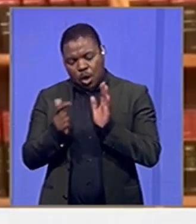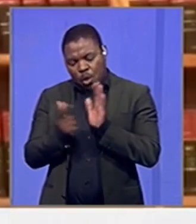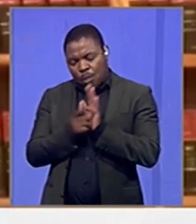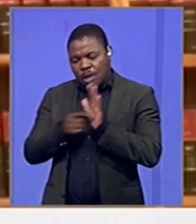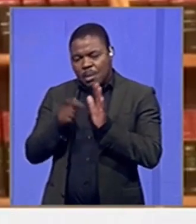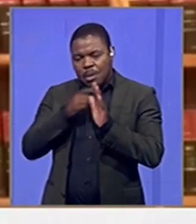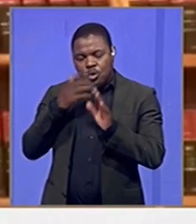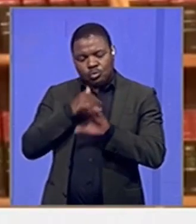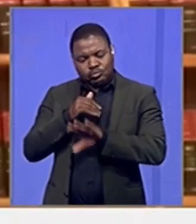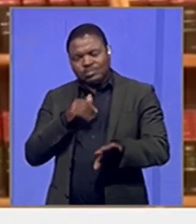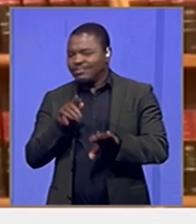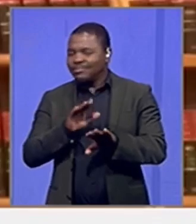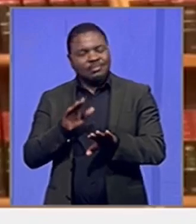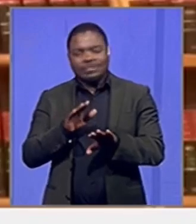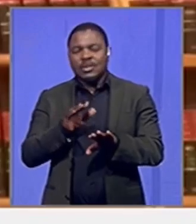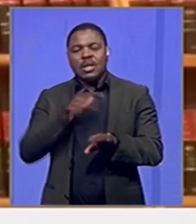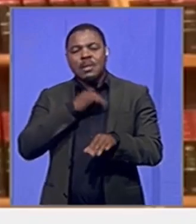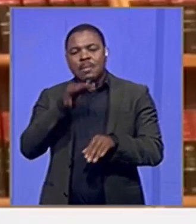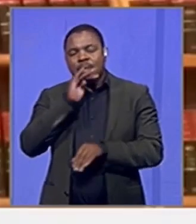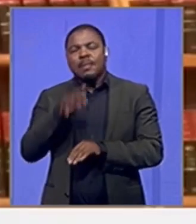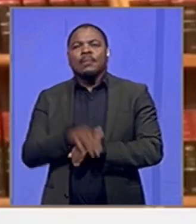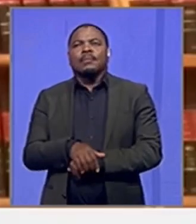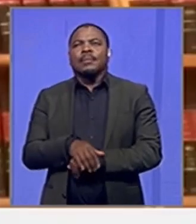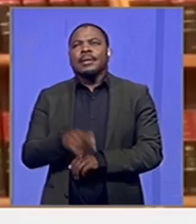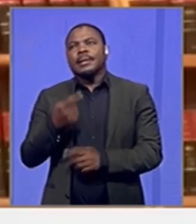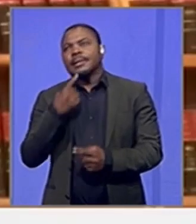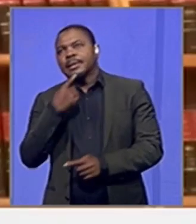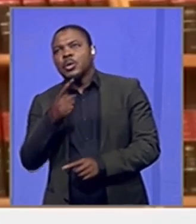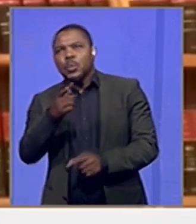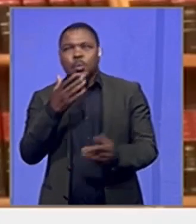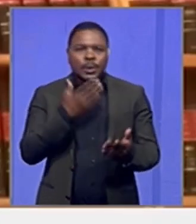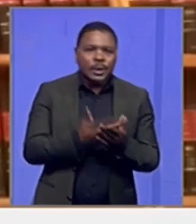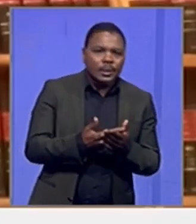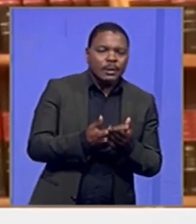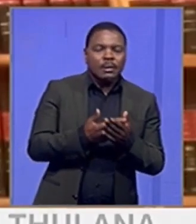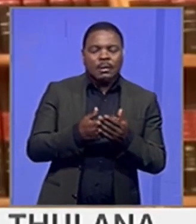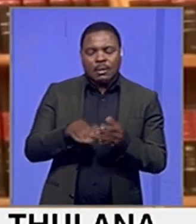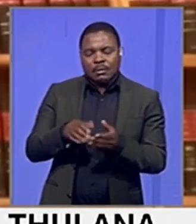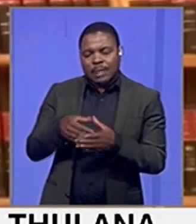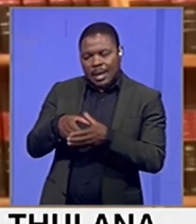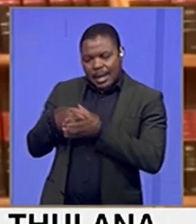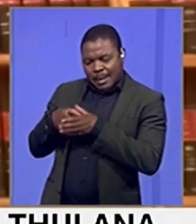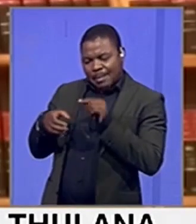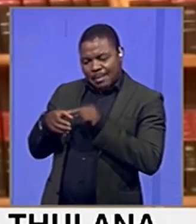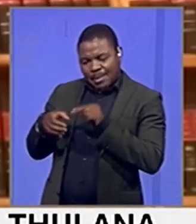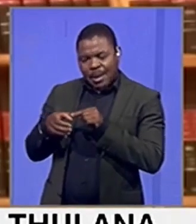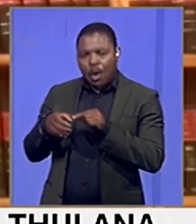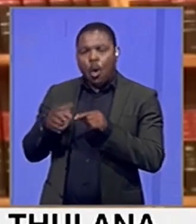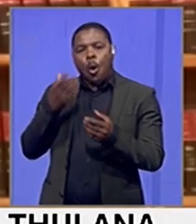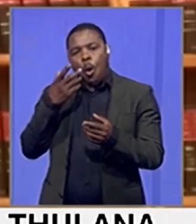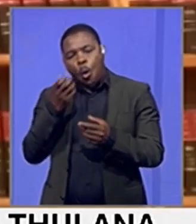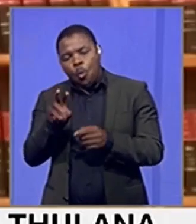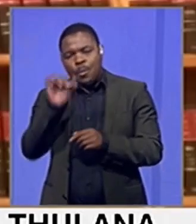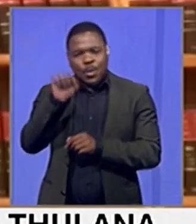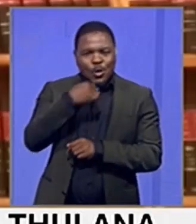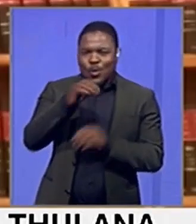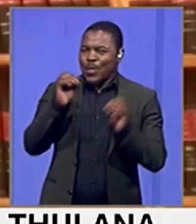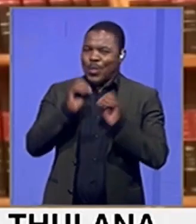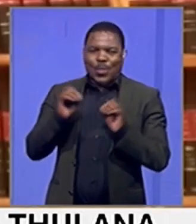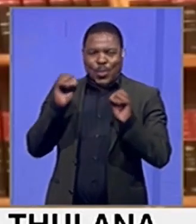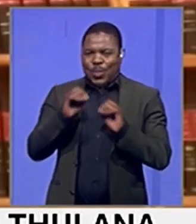you. It doesn't in so many words say you can create a reserve pool, but it doesn't preclude it. And we say that on a